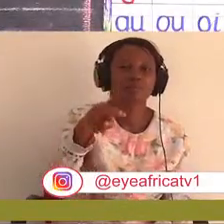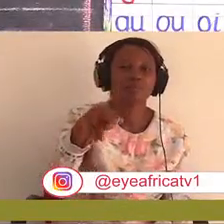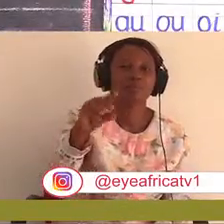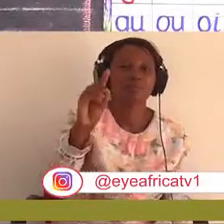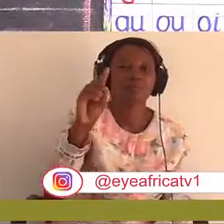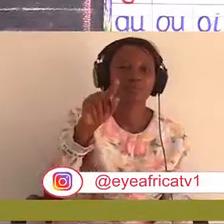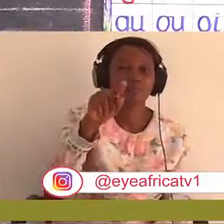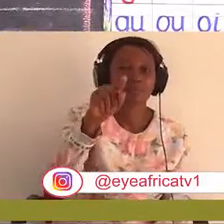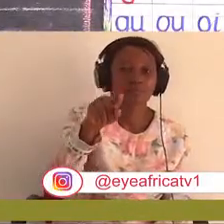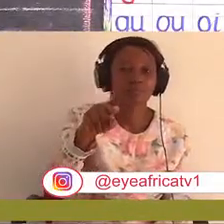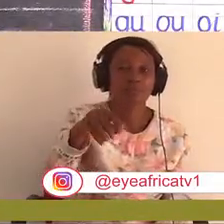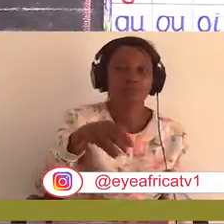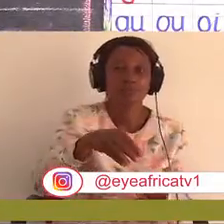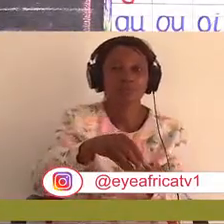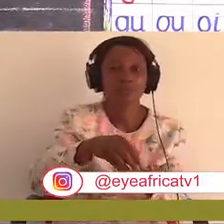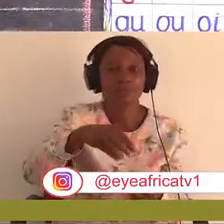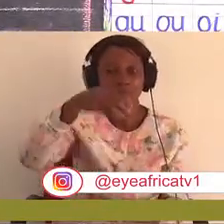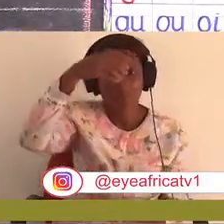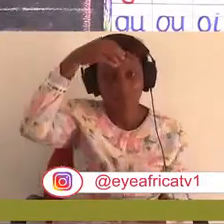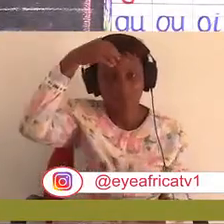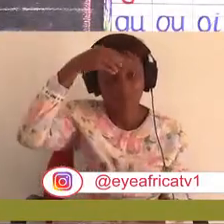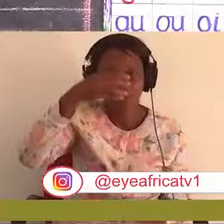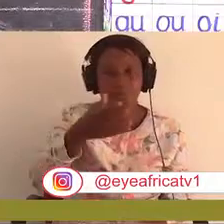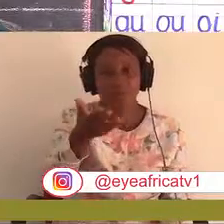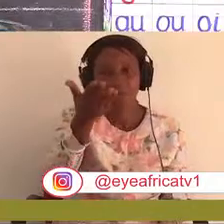you learned